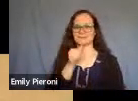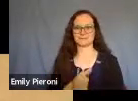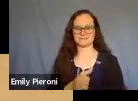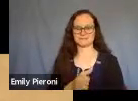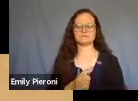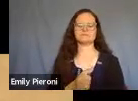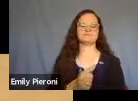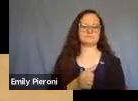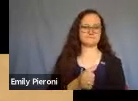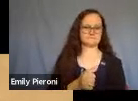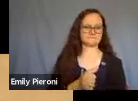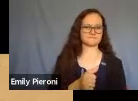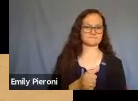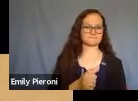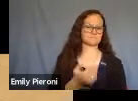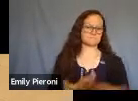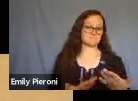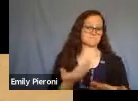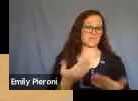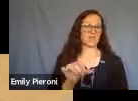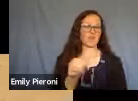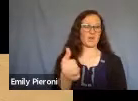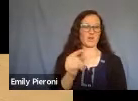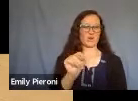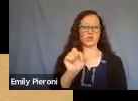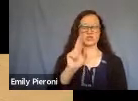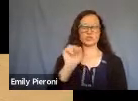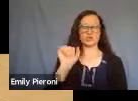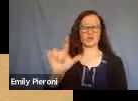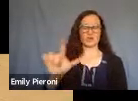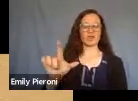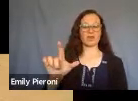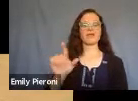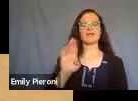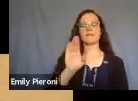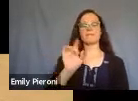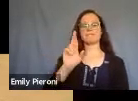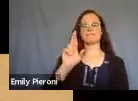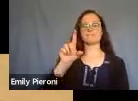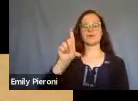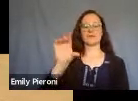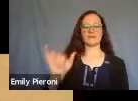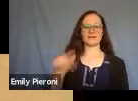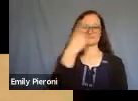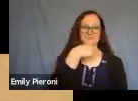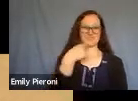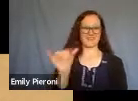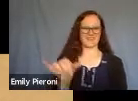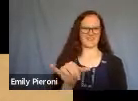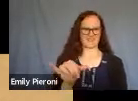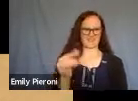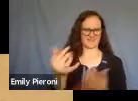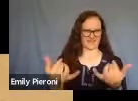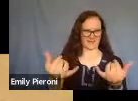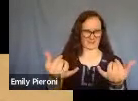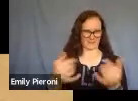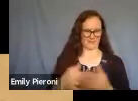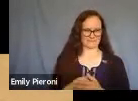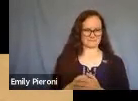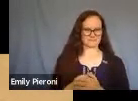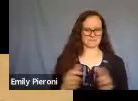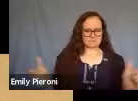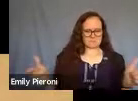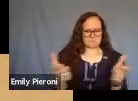a trial might look like. The barley plots are looking like this right now. These are the small plots right